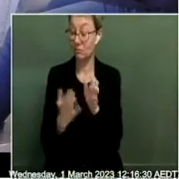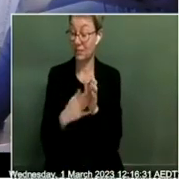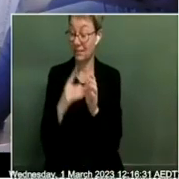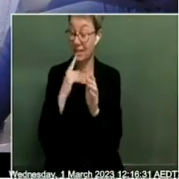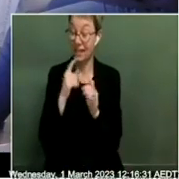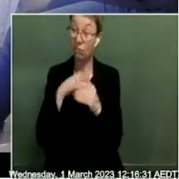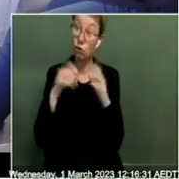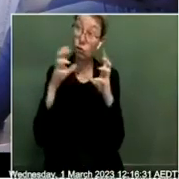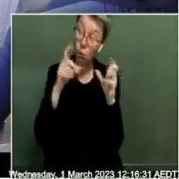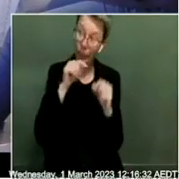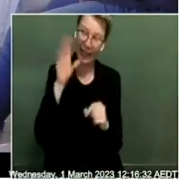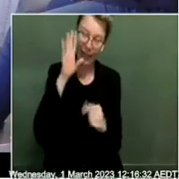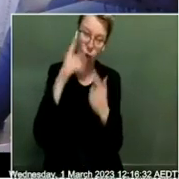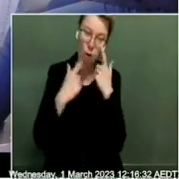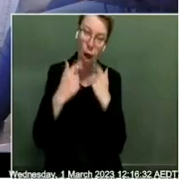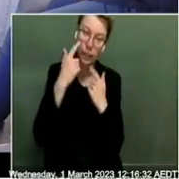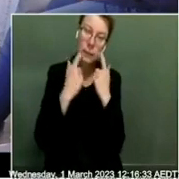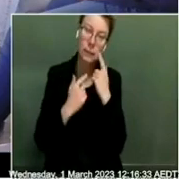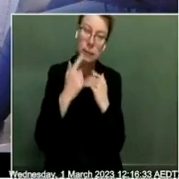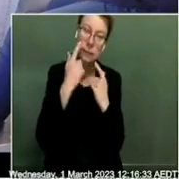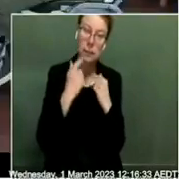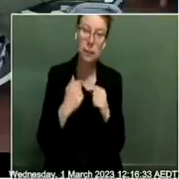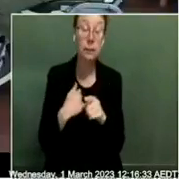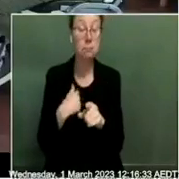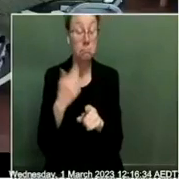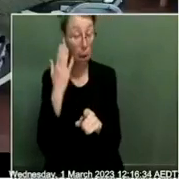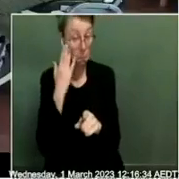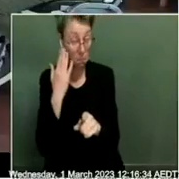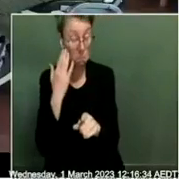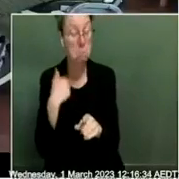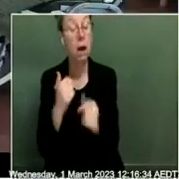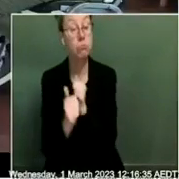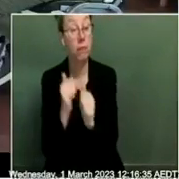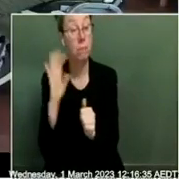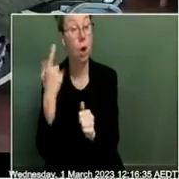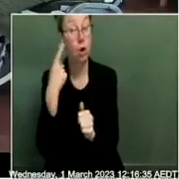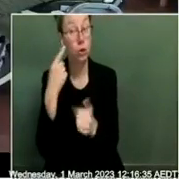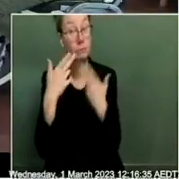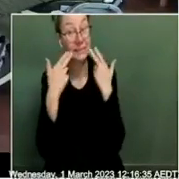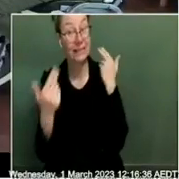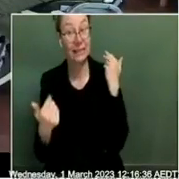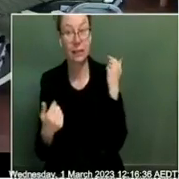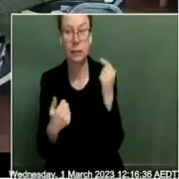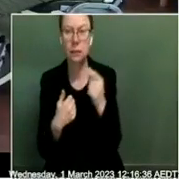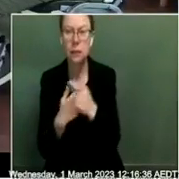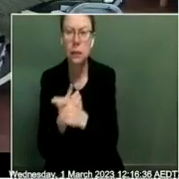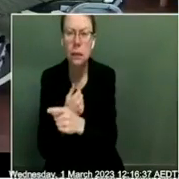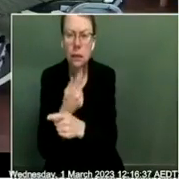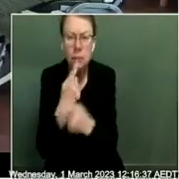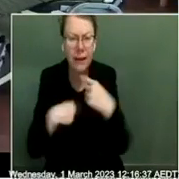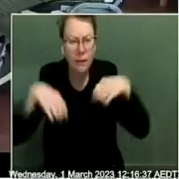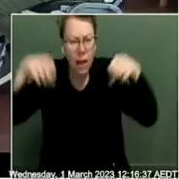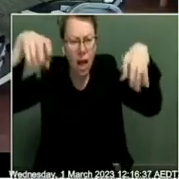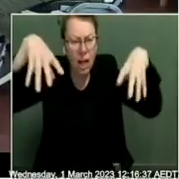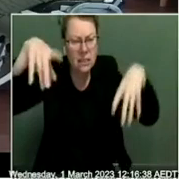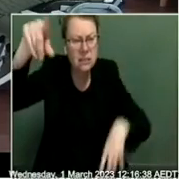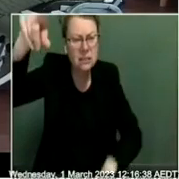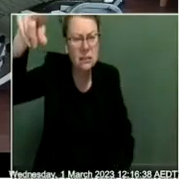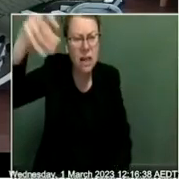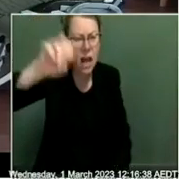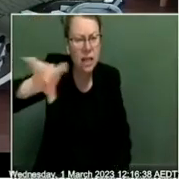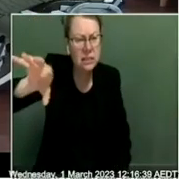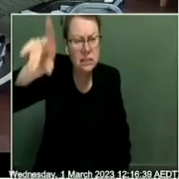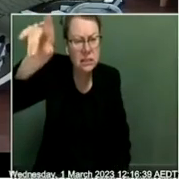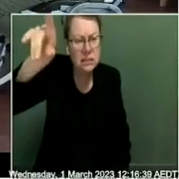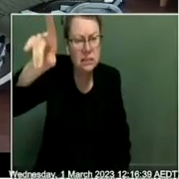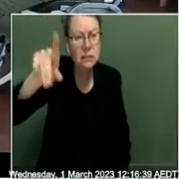them singing. Was it you two that told me about the lights down along Yeah, me, over around here. Yeah.